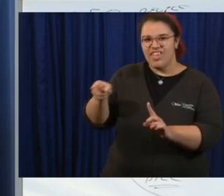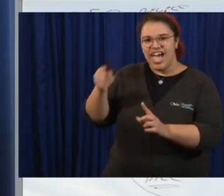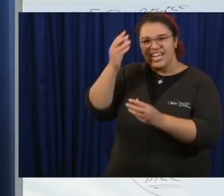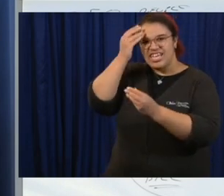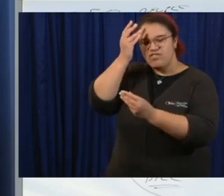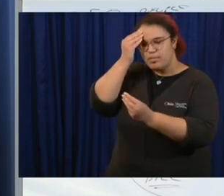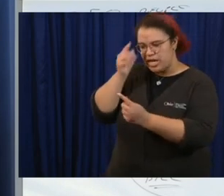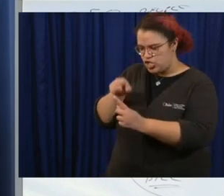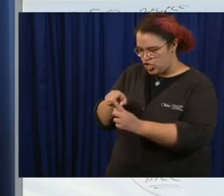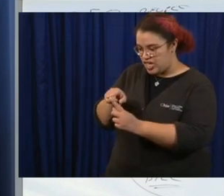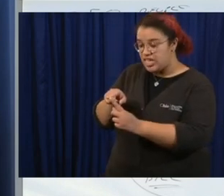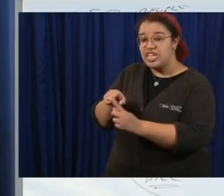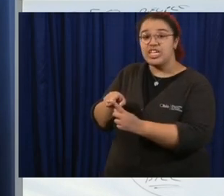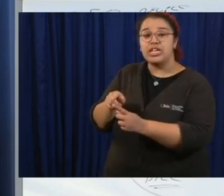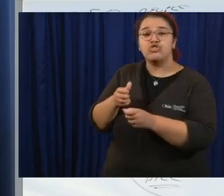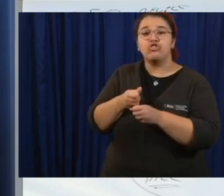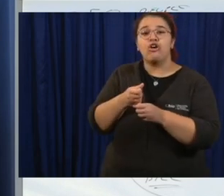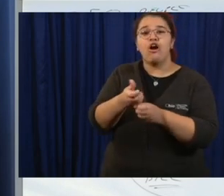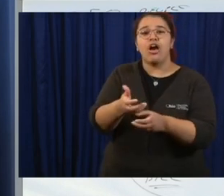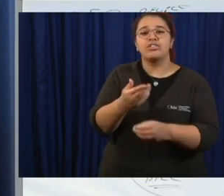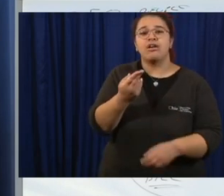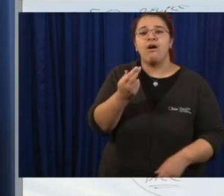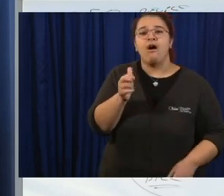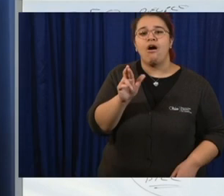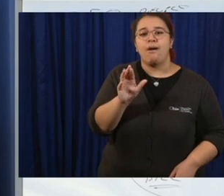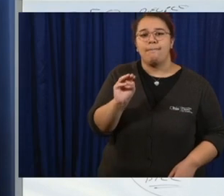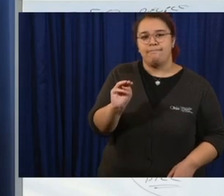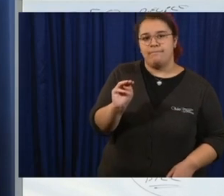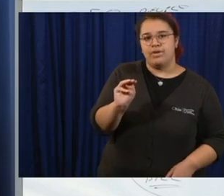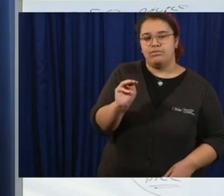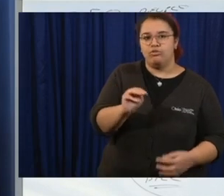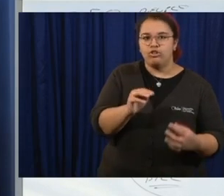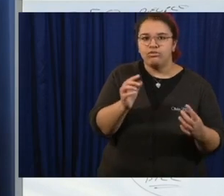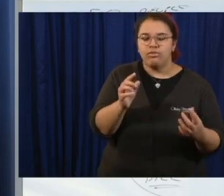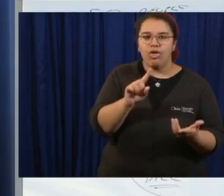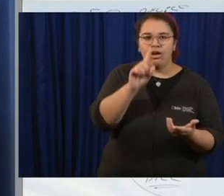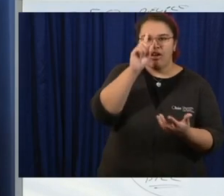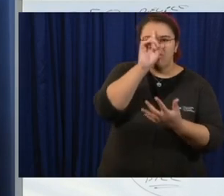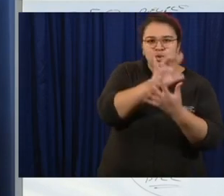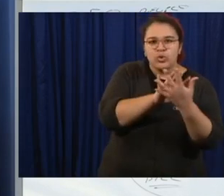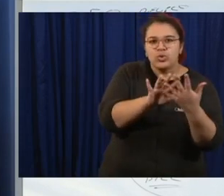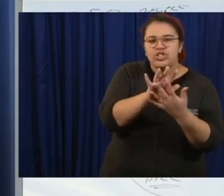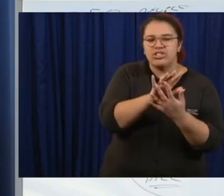harming Ohioans, confusing Ohioans, or do you have any concerns yourself